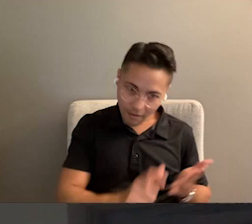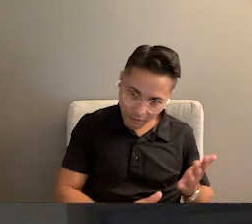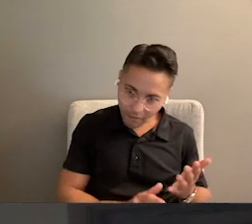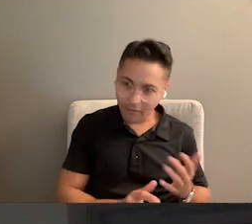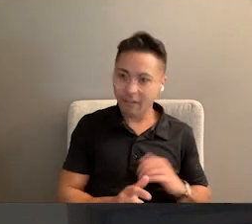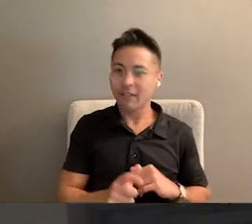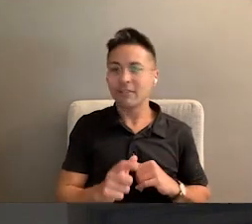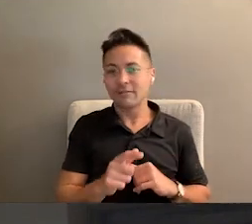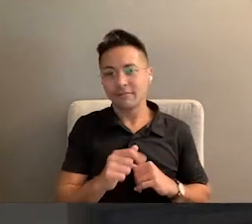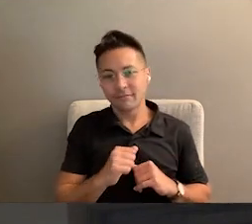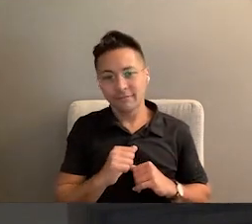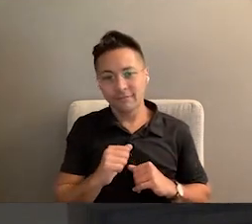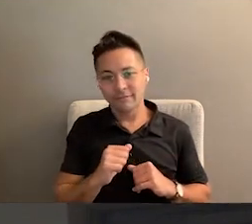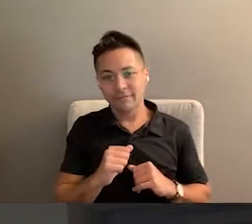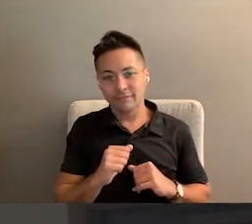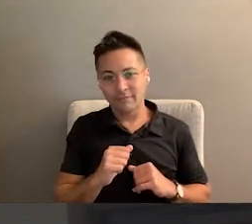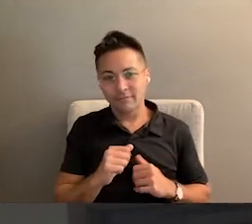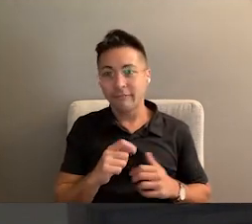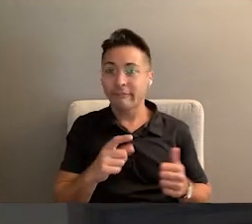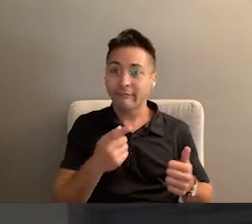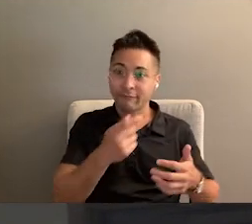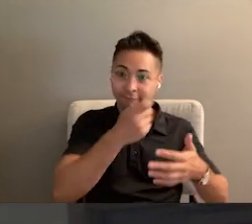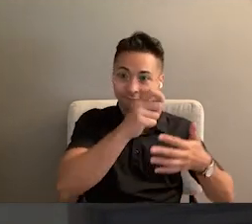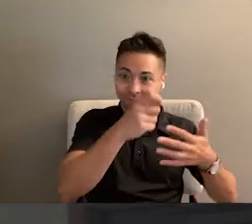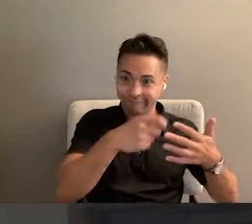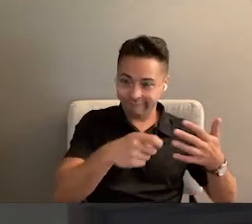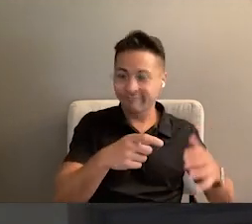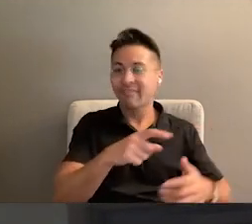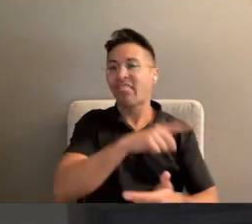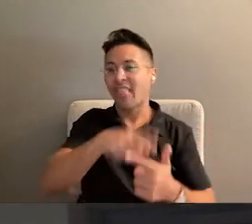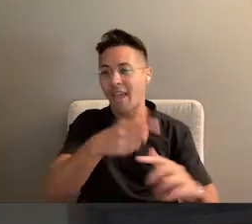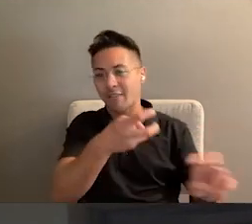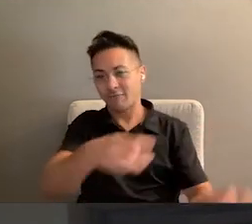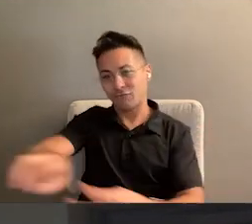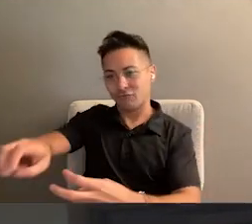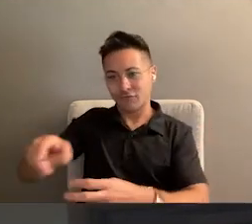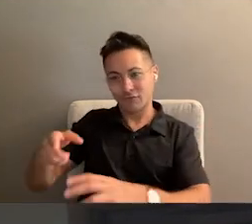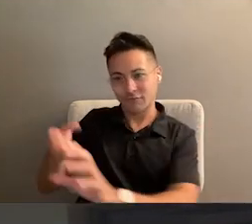there. Well, you have to be off of that list and onto the waiver.